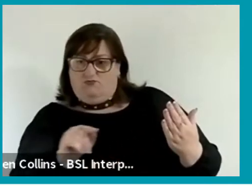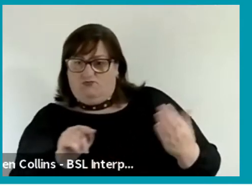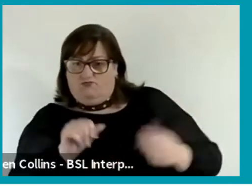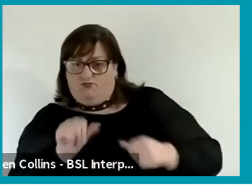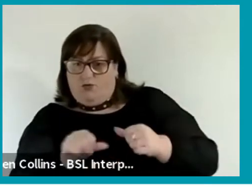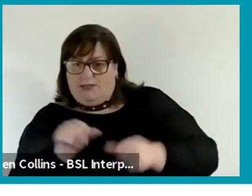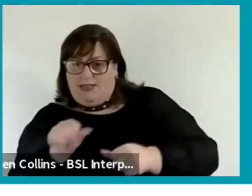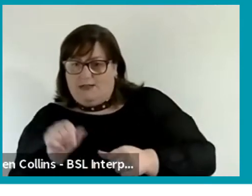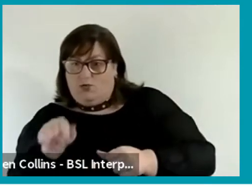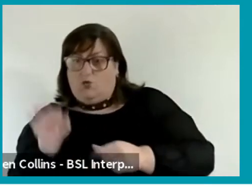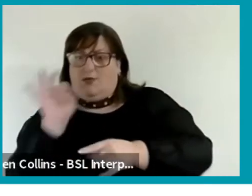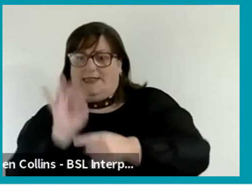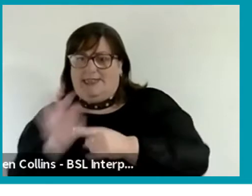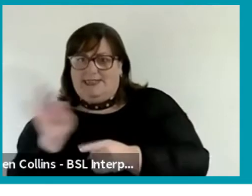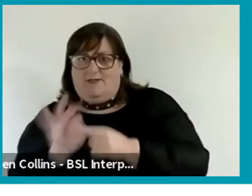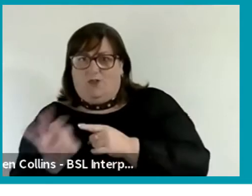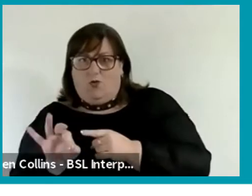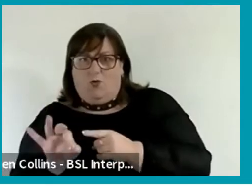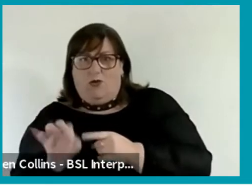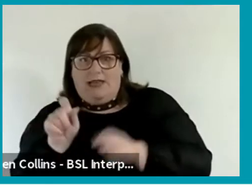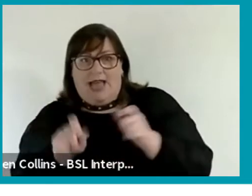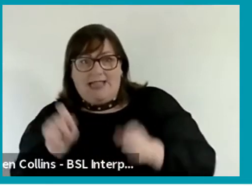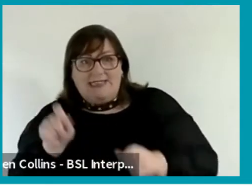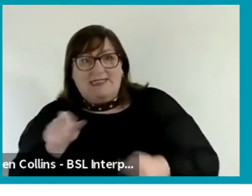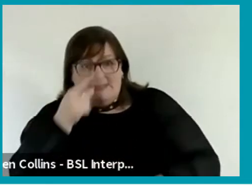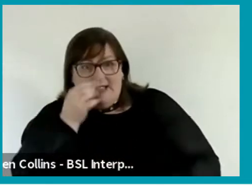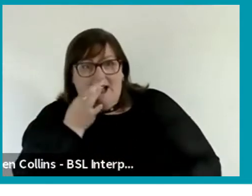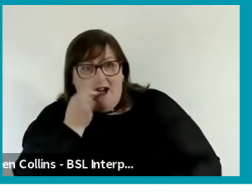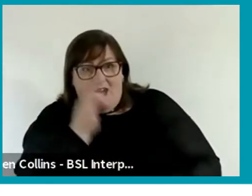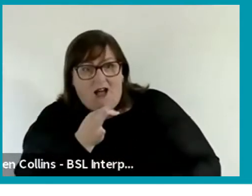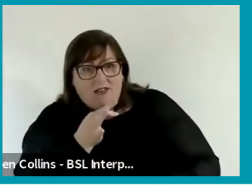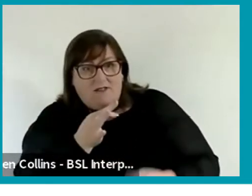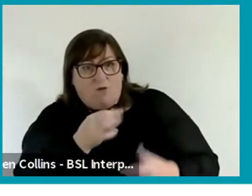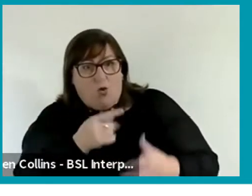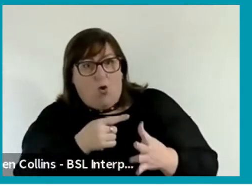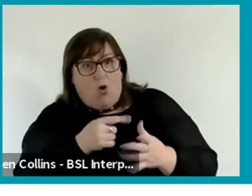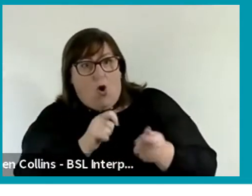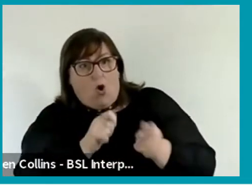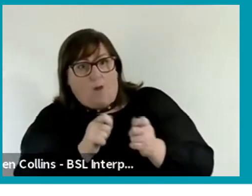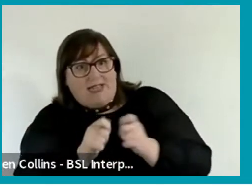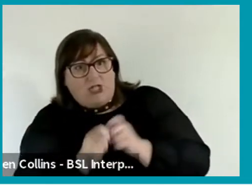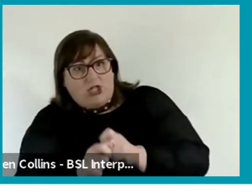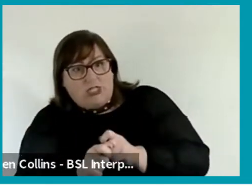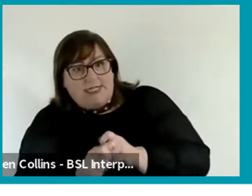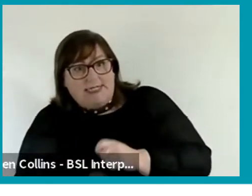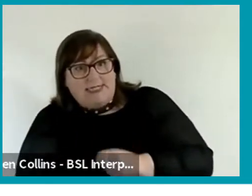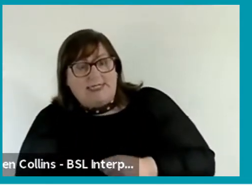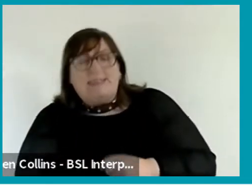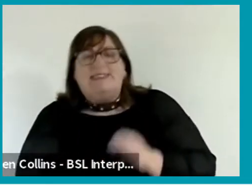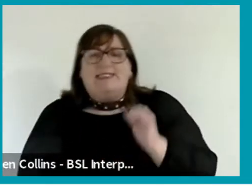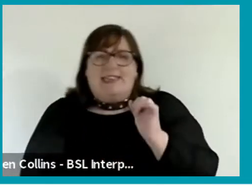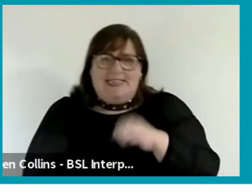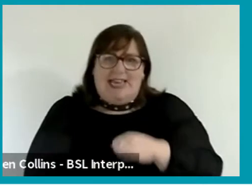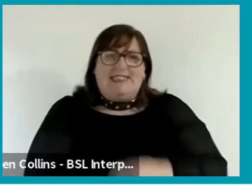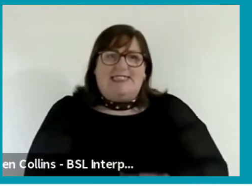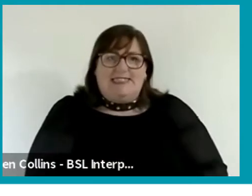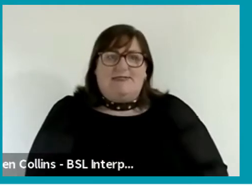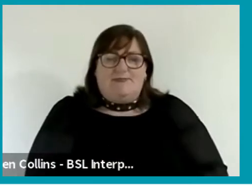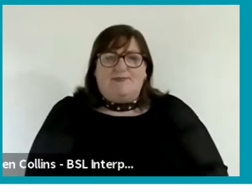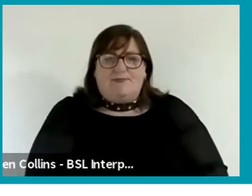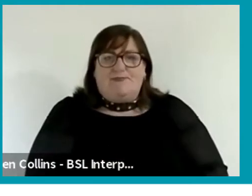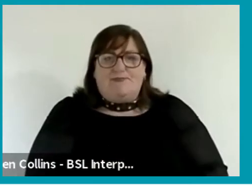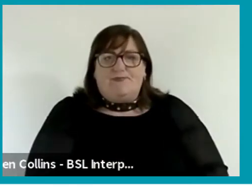candidates can ask for accommodations? Yes, of course. There is always a space to ask for